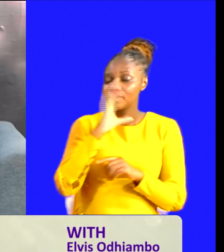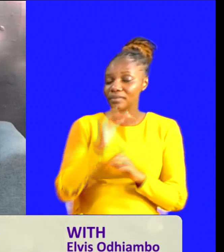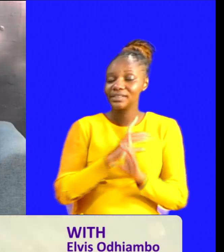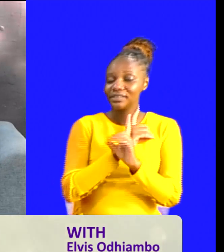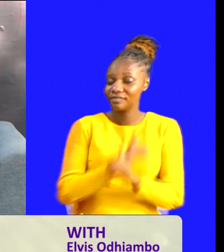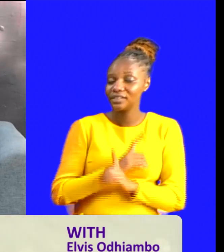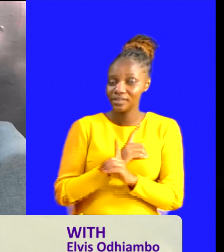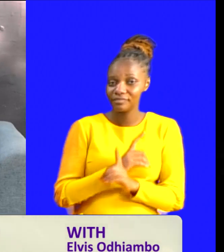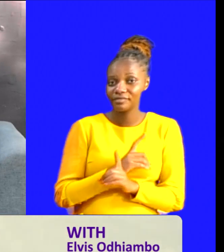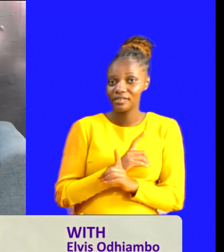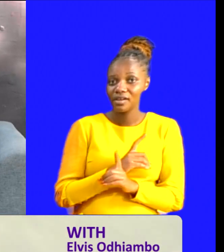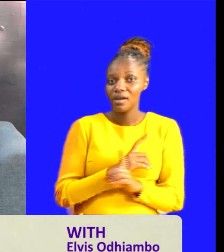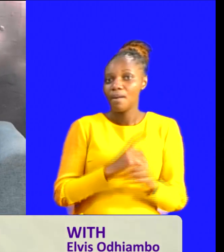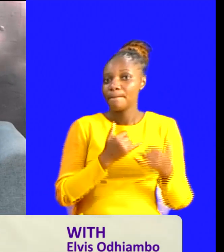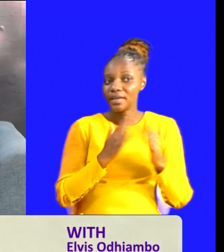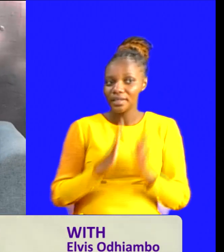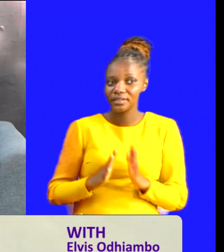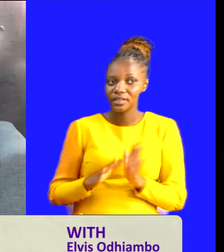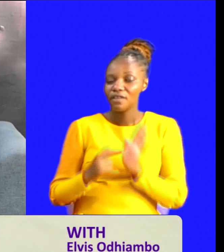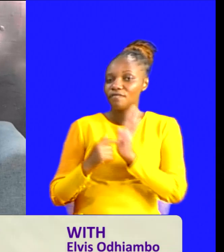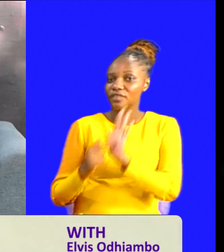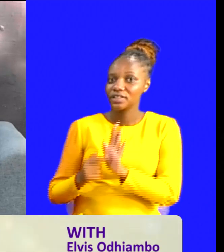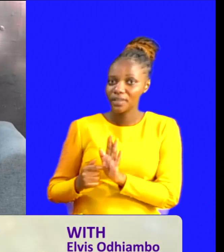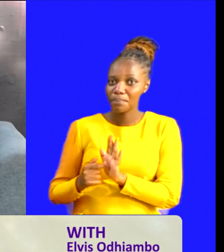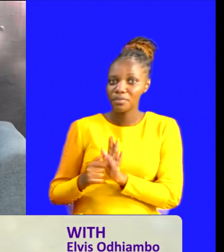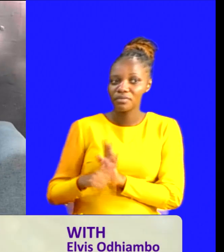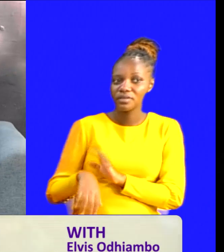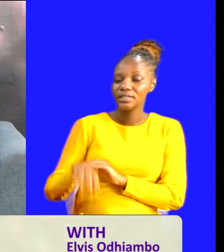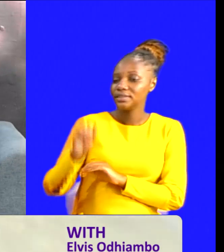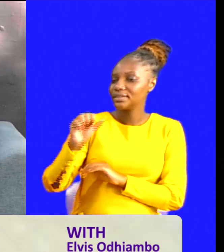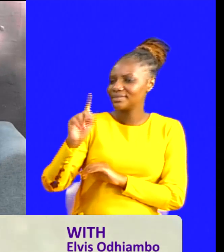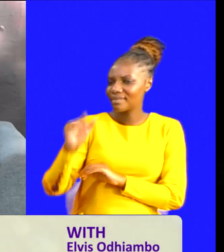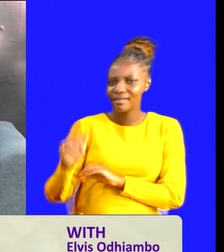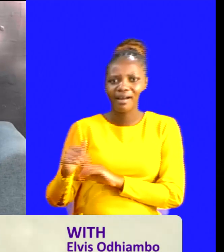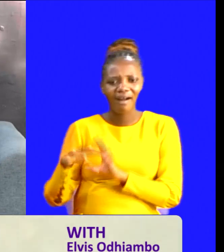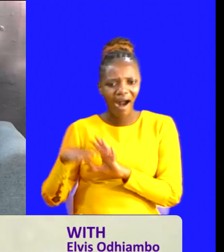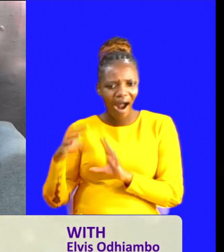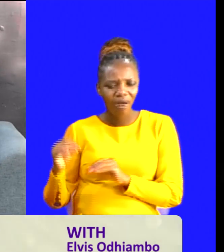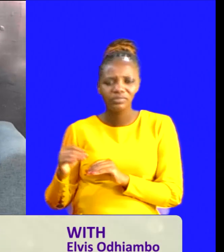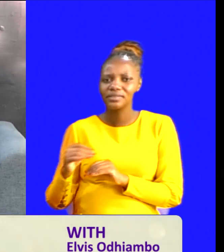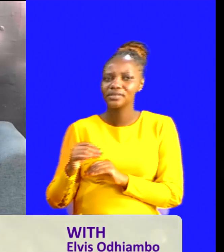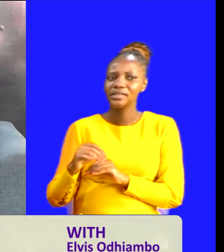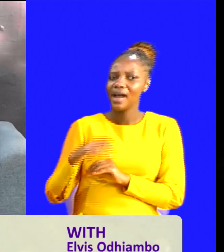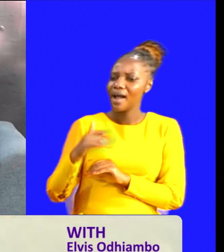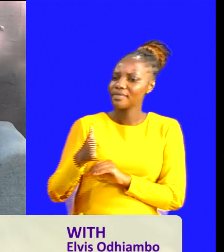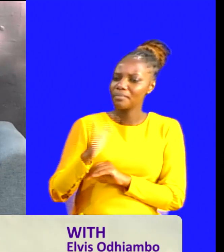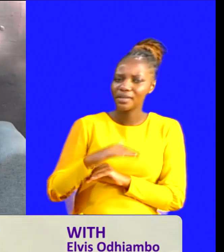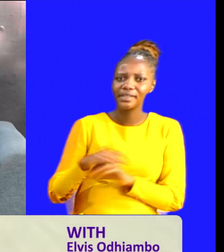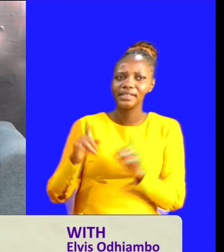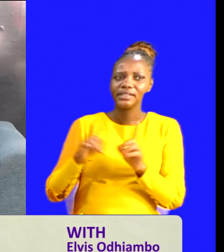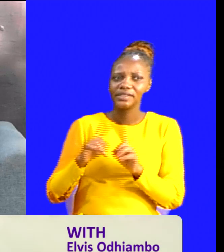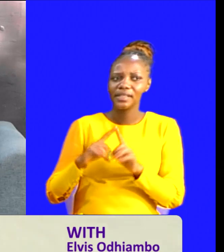Luke Shaw is out, Wan-Bissaka is out, Varane is back but not fully fully fit, as well as Lisandro Martinez as